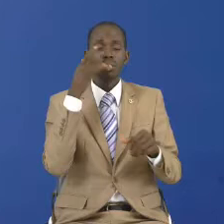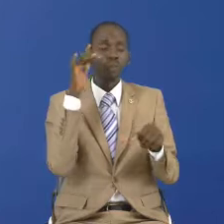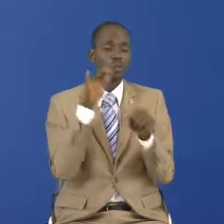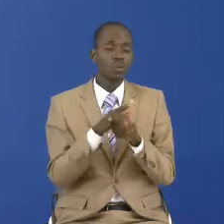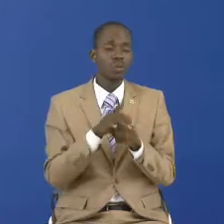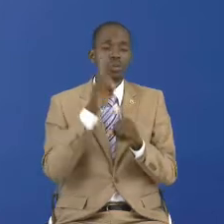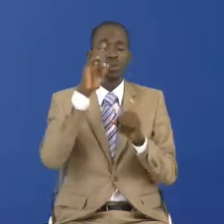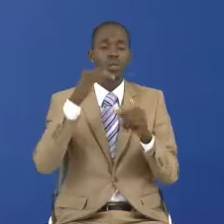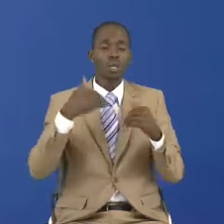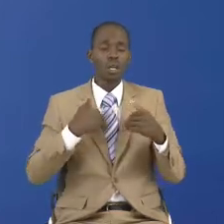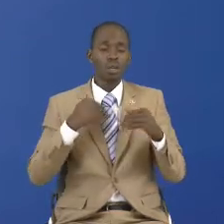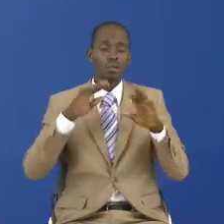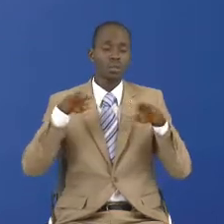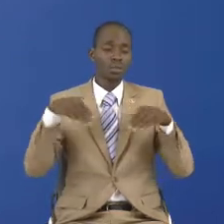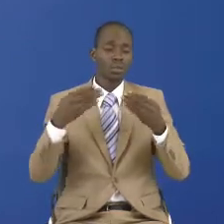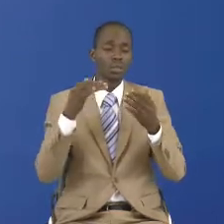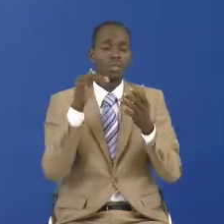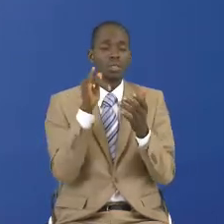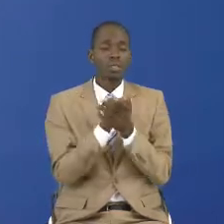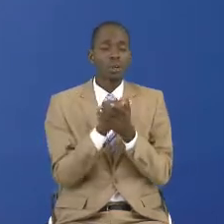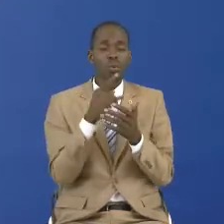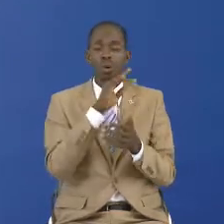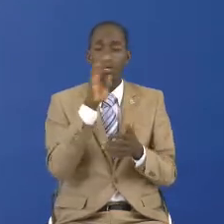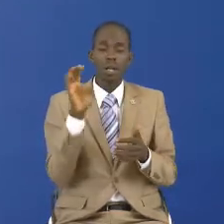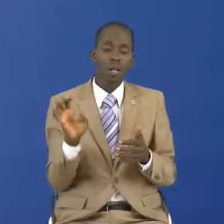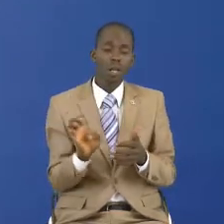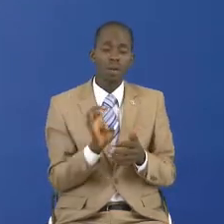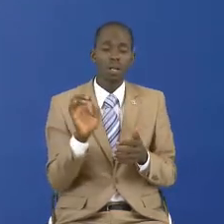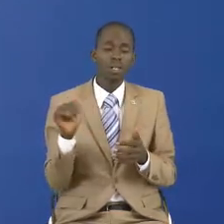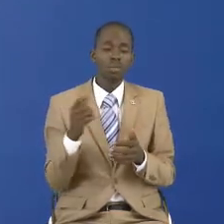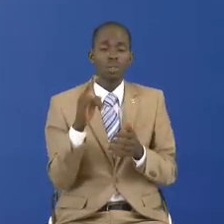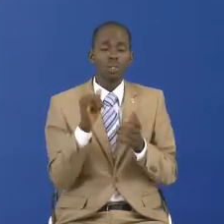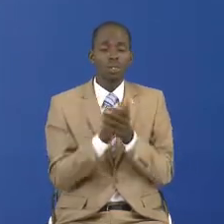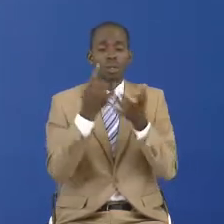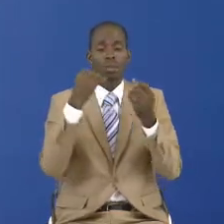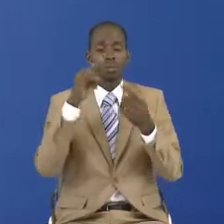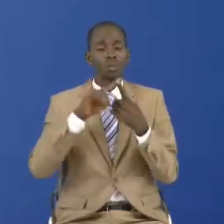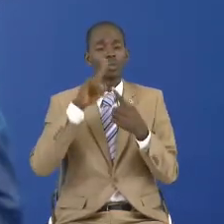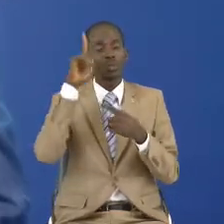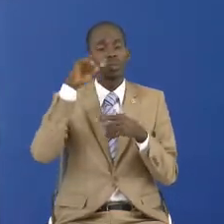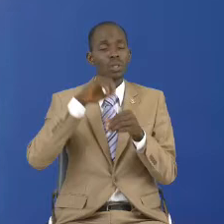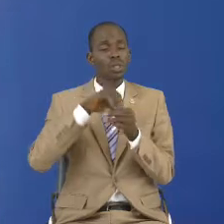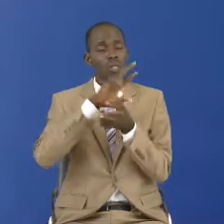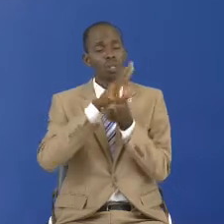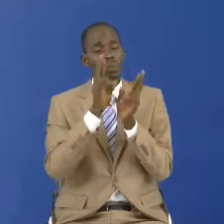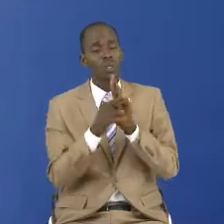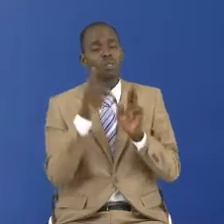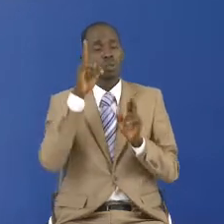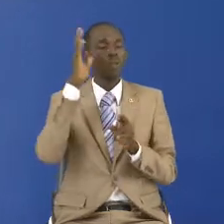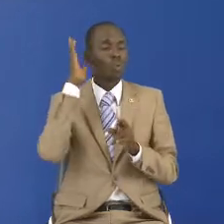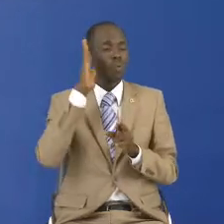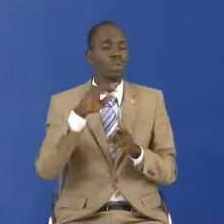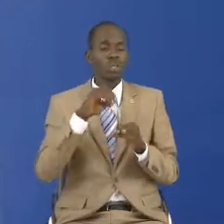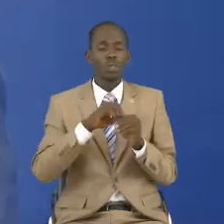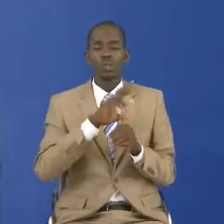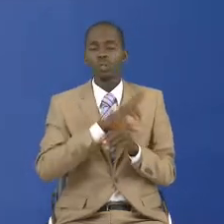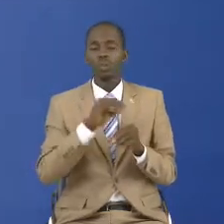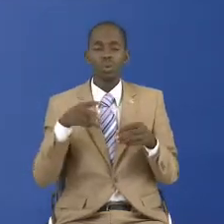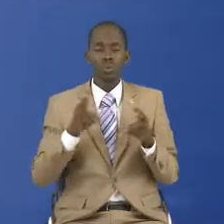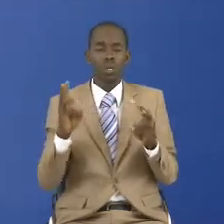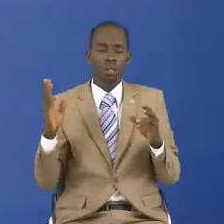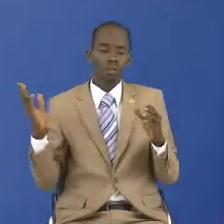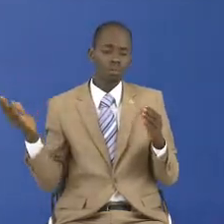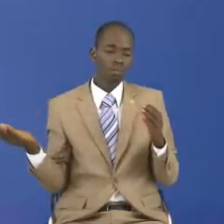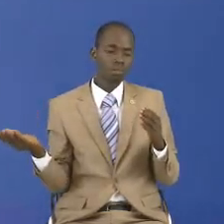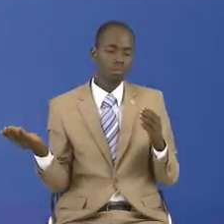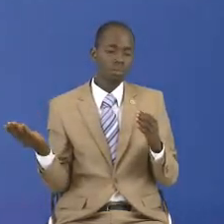whosoever comes to you a repentance your will in the wise cast away we